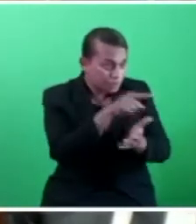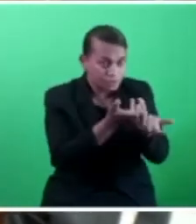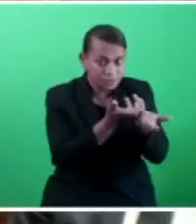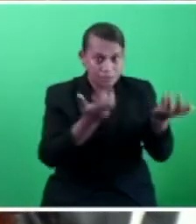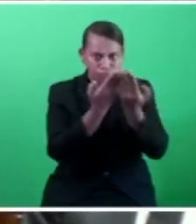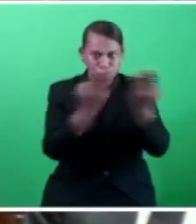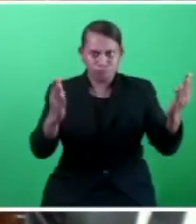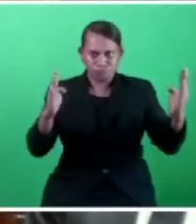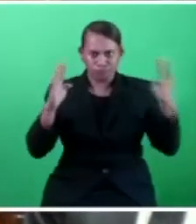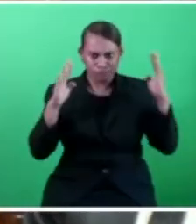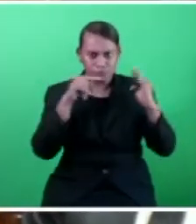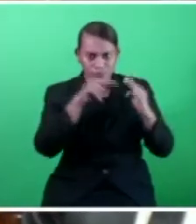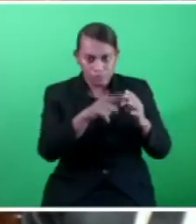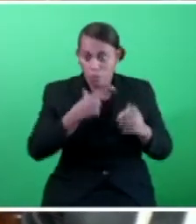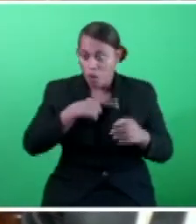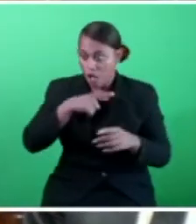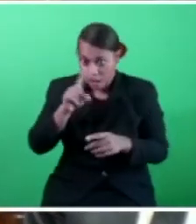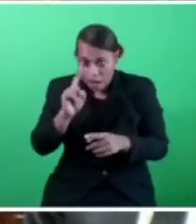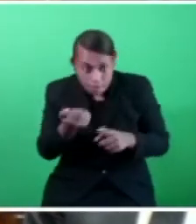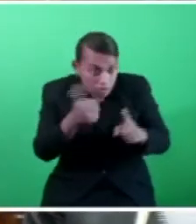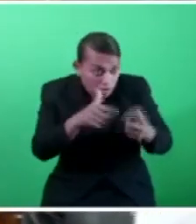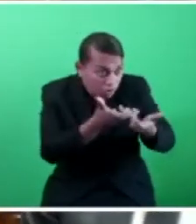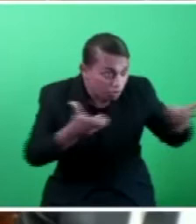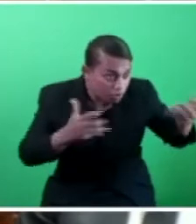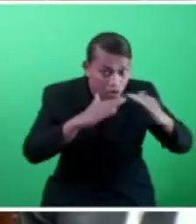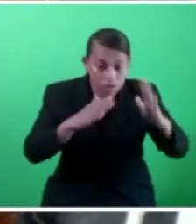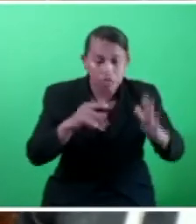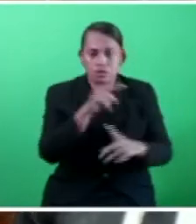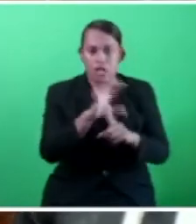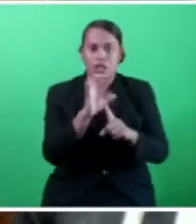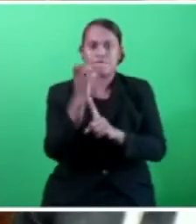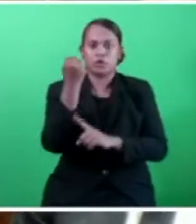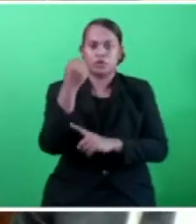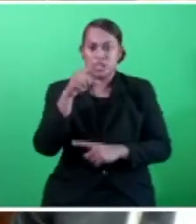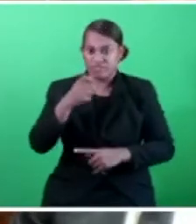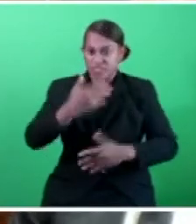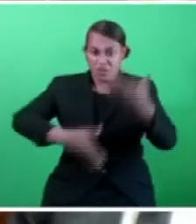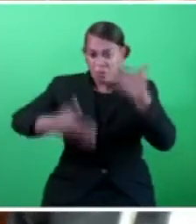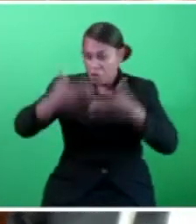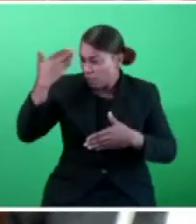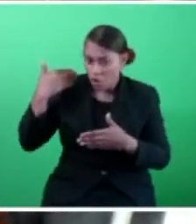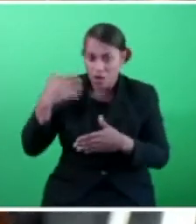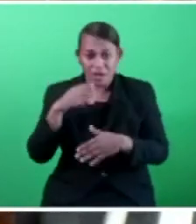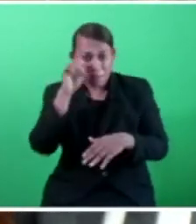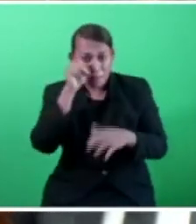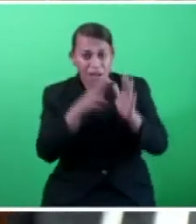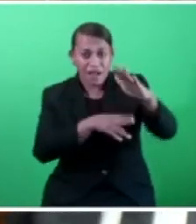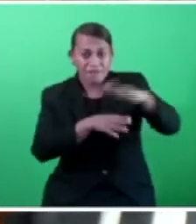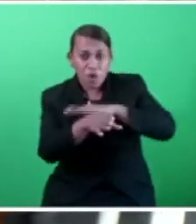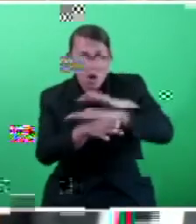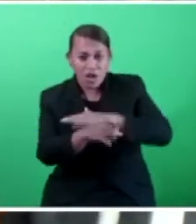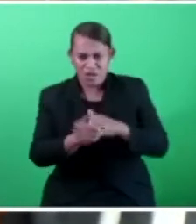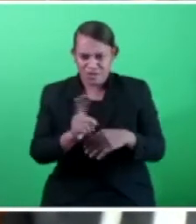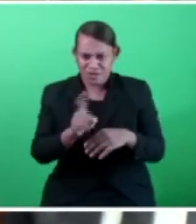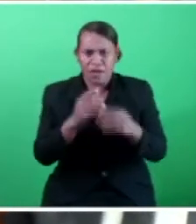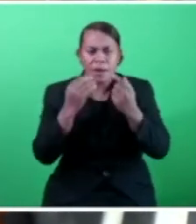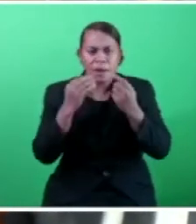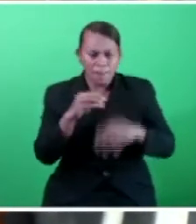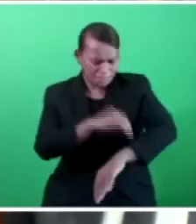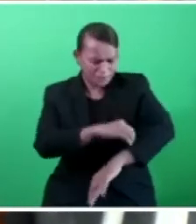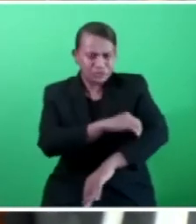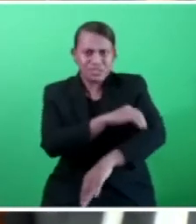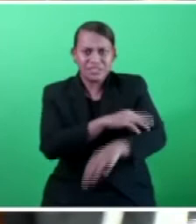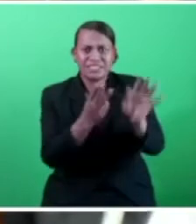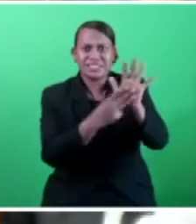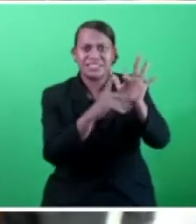units work. Honourable Speaker, Naboo was ground zero for measles. Ground zero. It started in Wainandoi. And